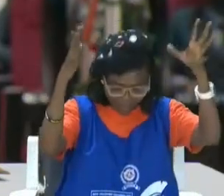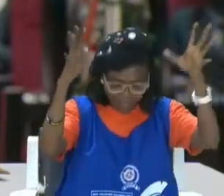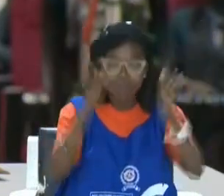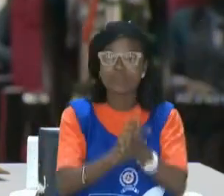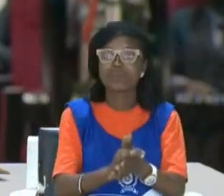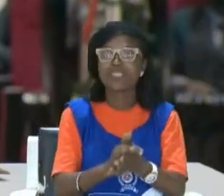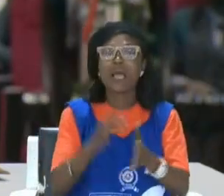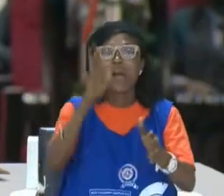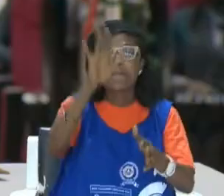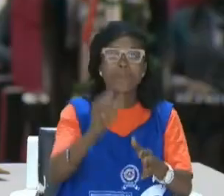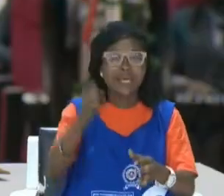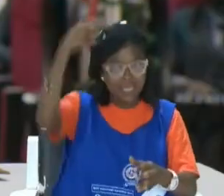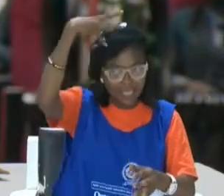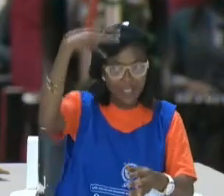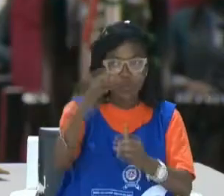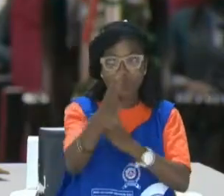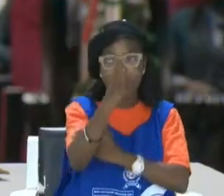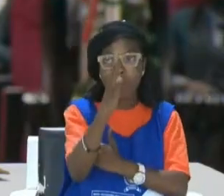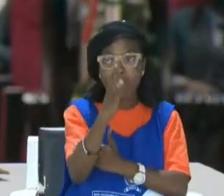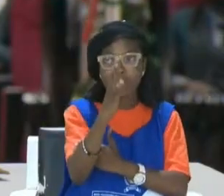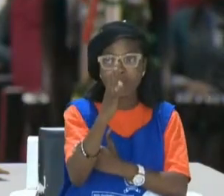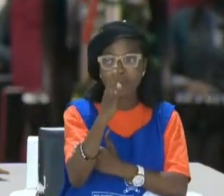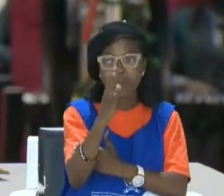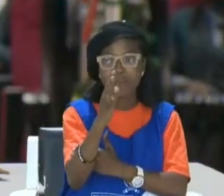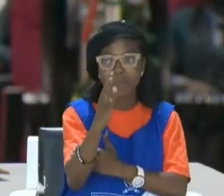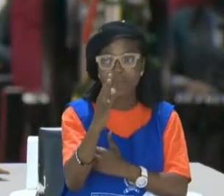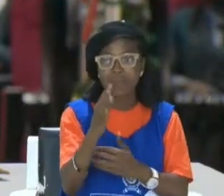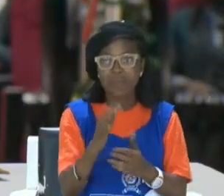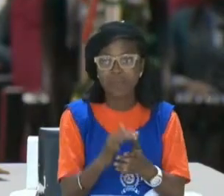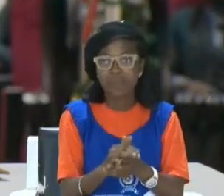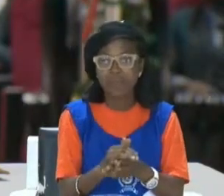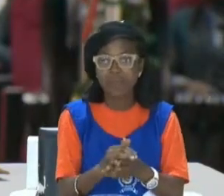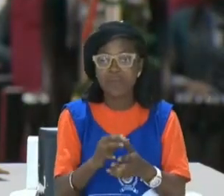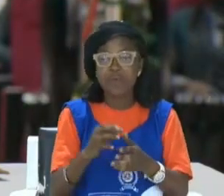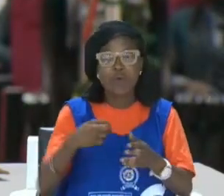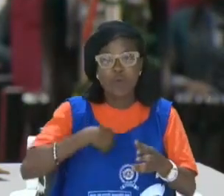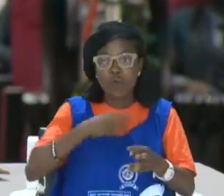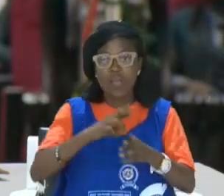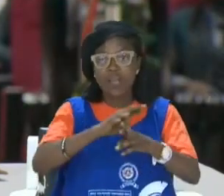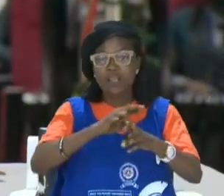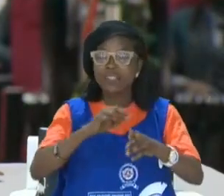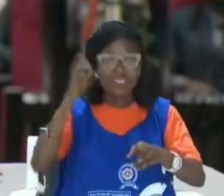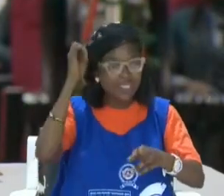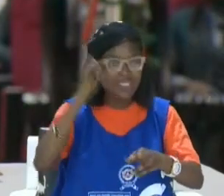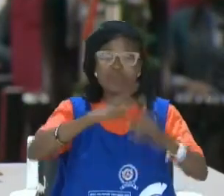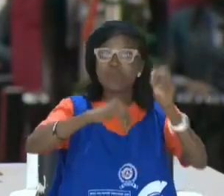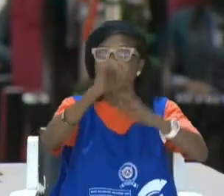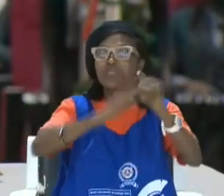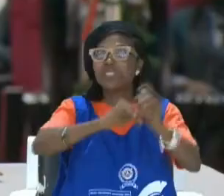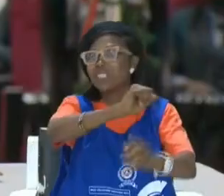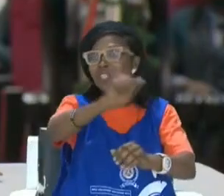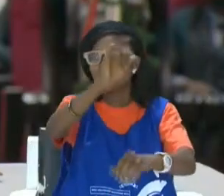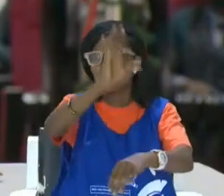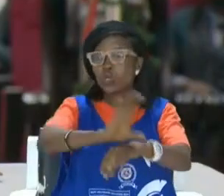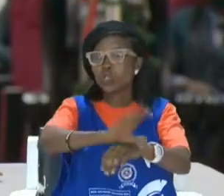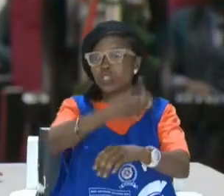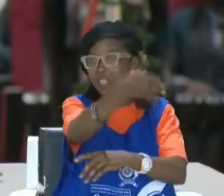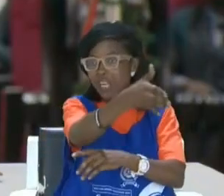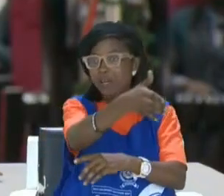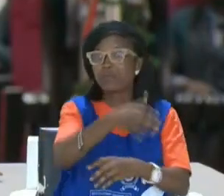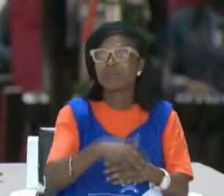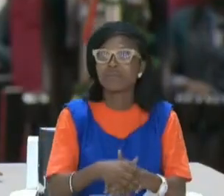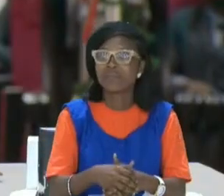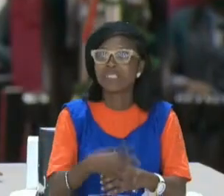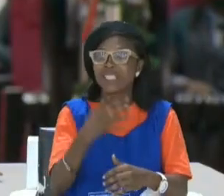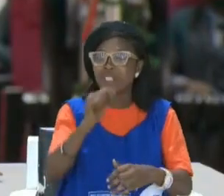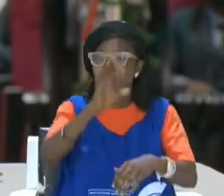By the grace of God, we are already building a church there. The chapel